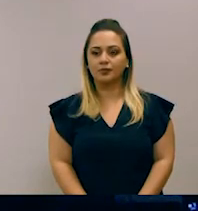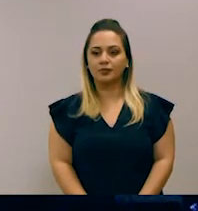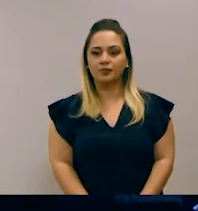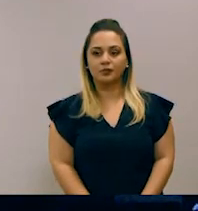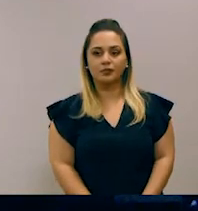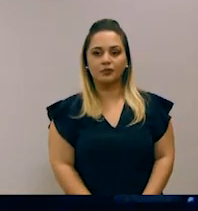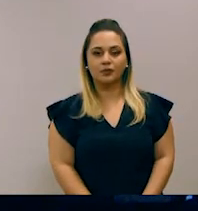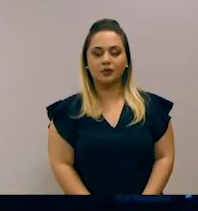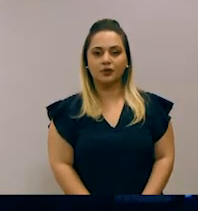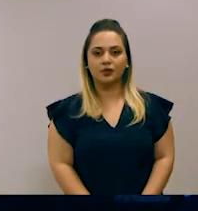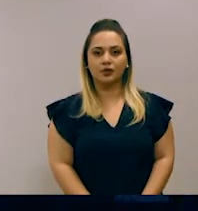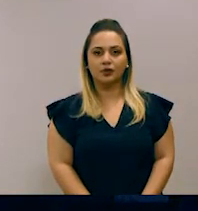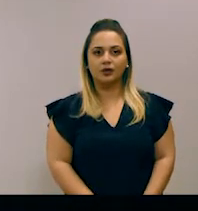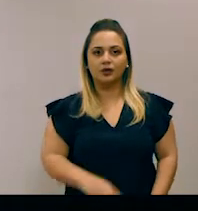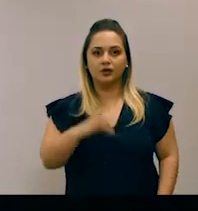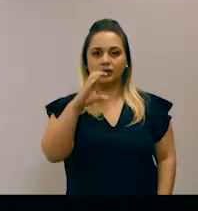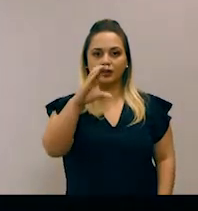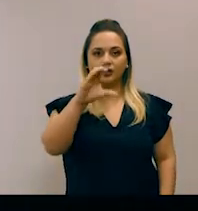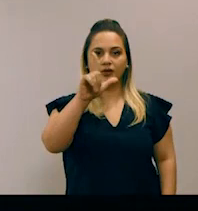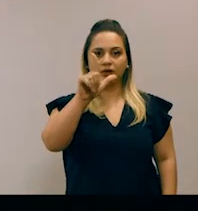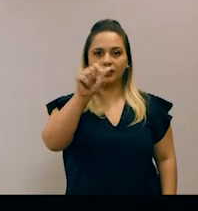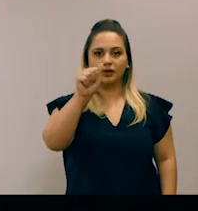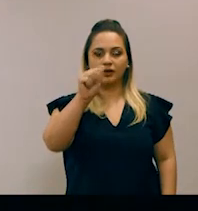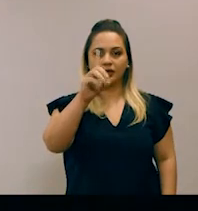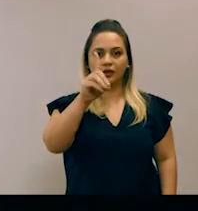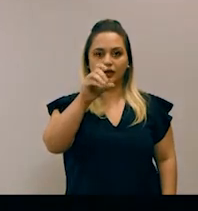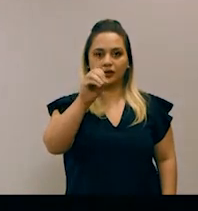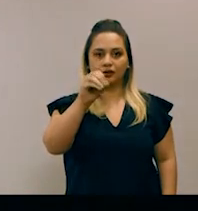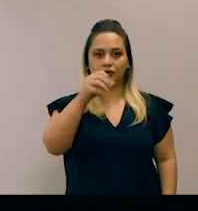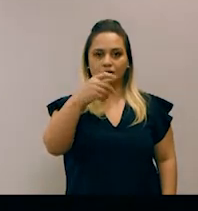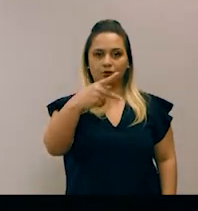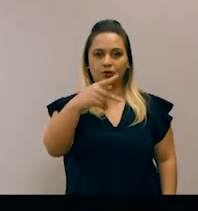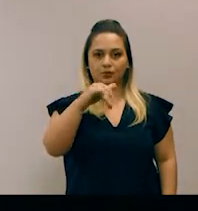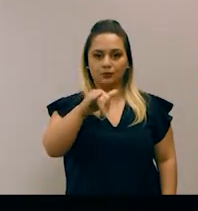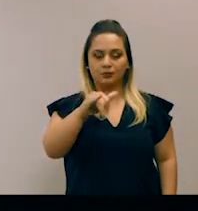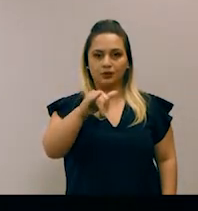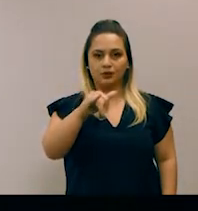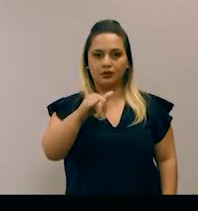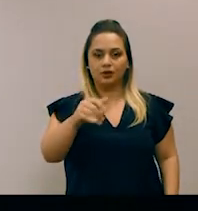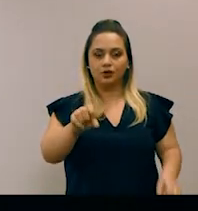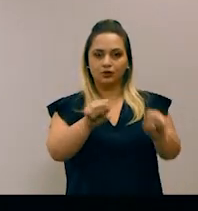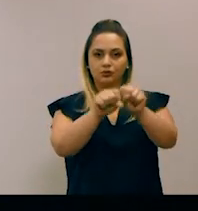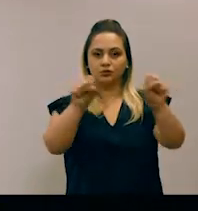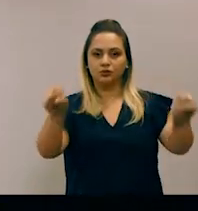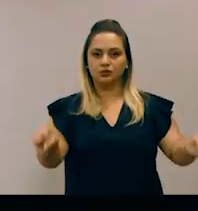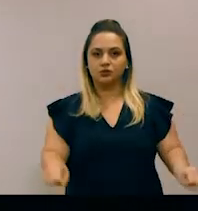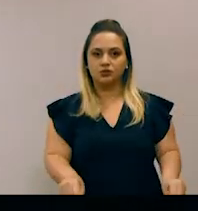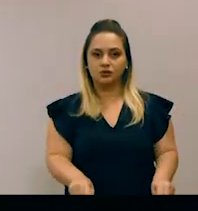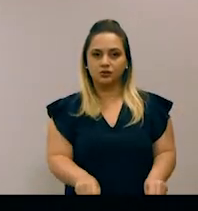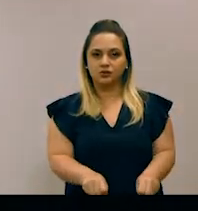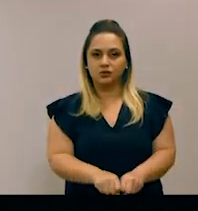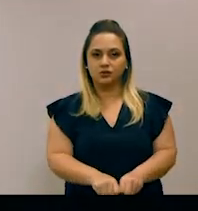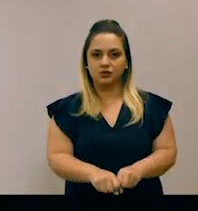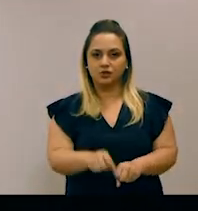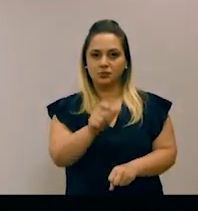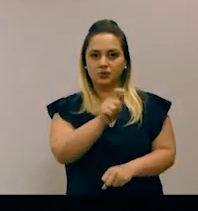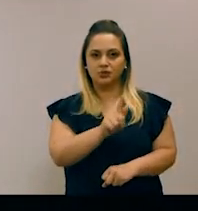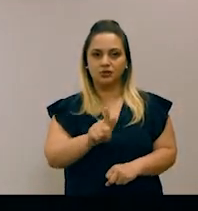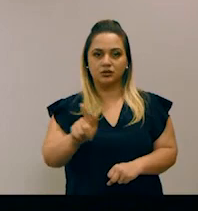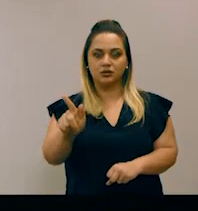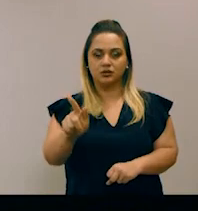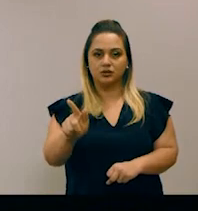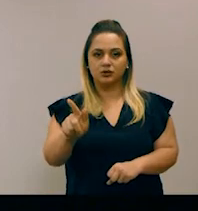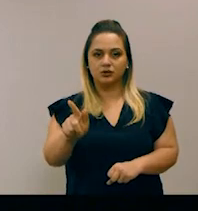The next presentation is CladOp, classificators of PDF document and